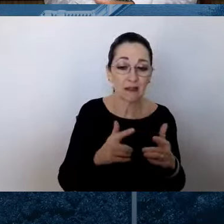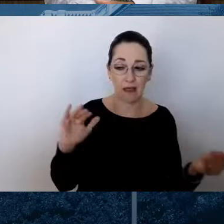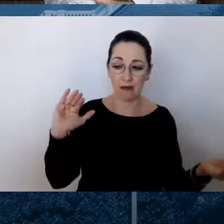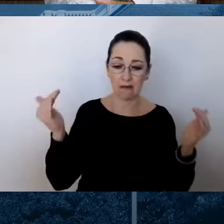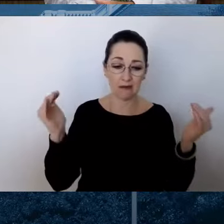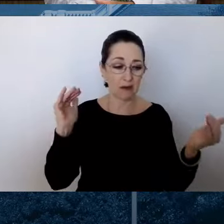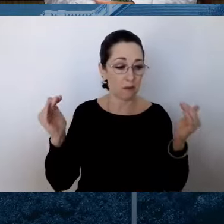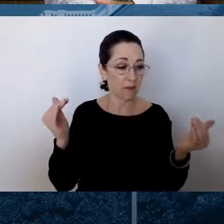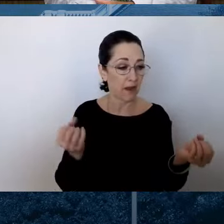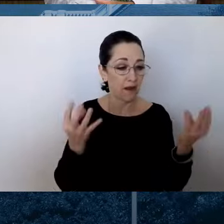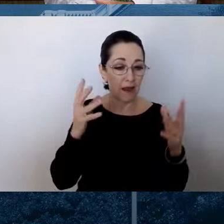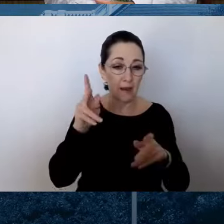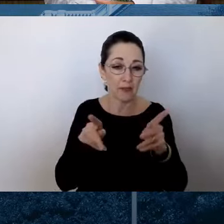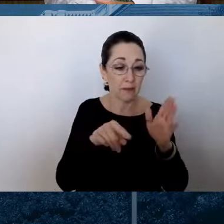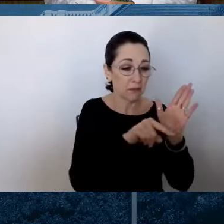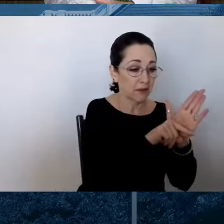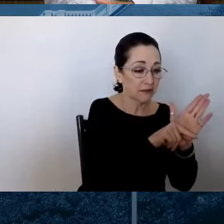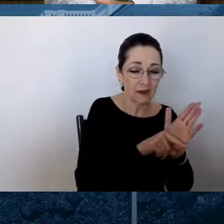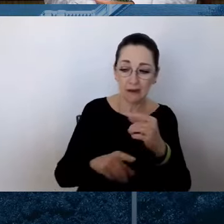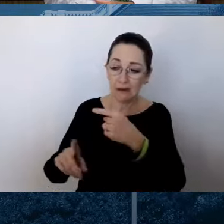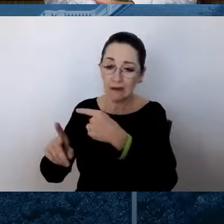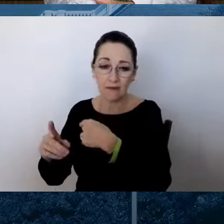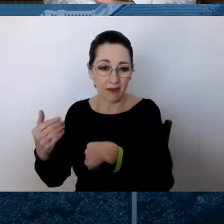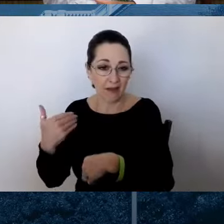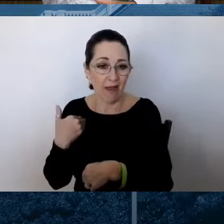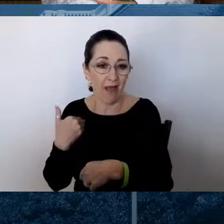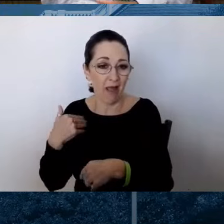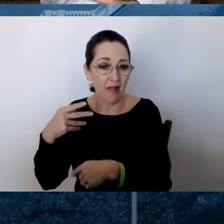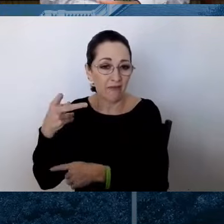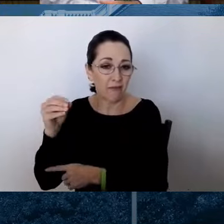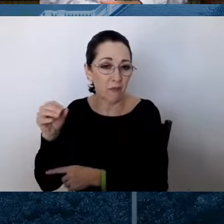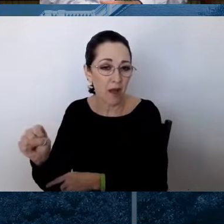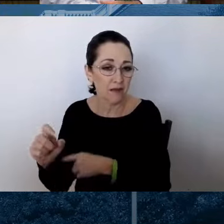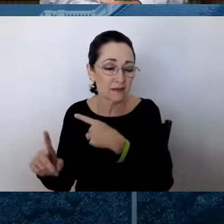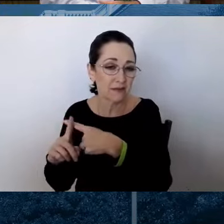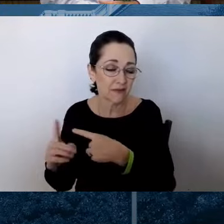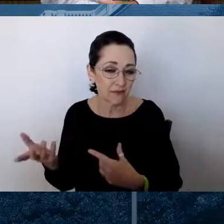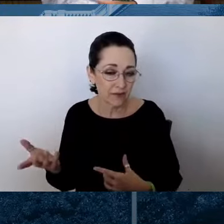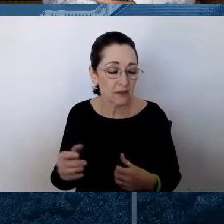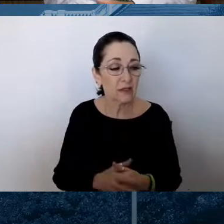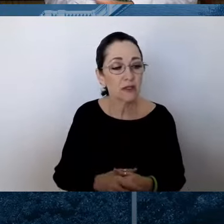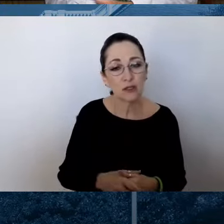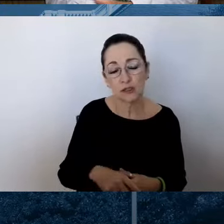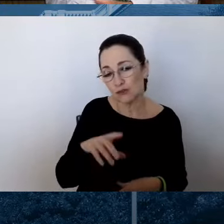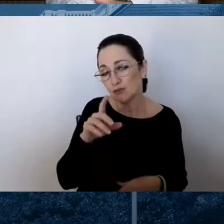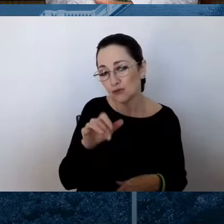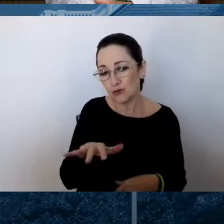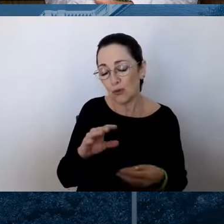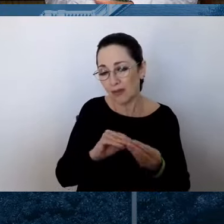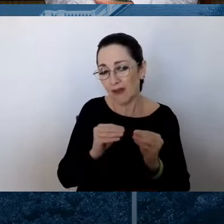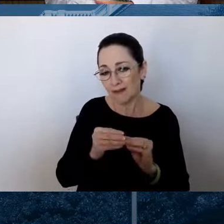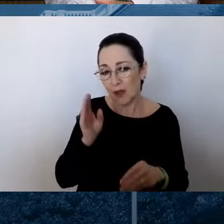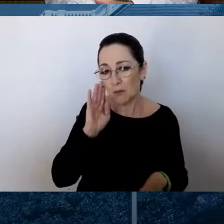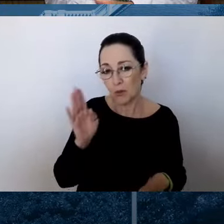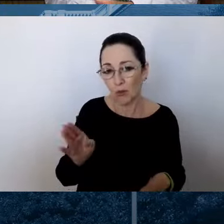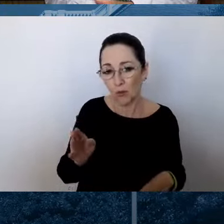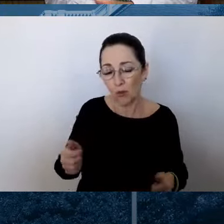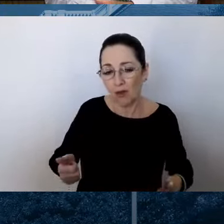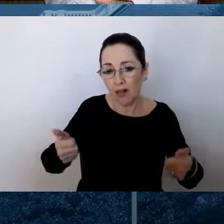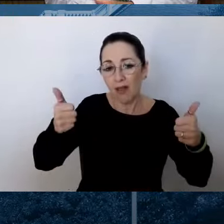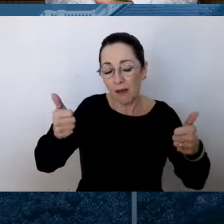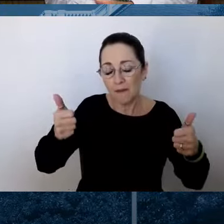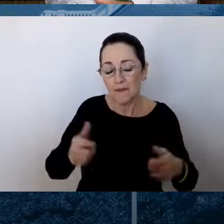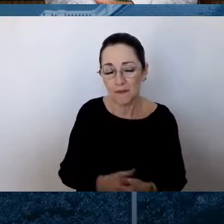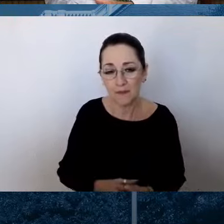back your memories of fractions in middle school. And so that number is going to go up. But